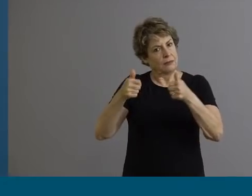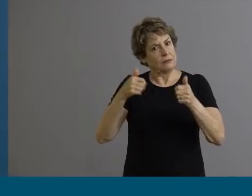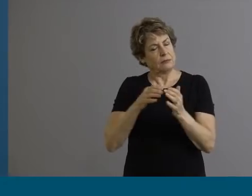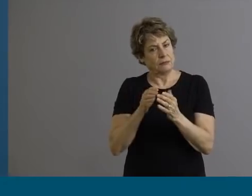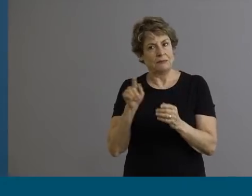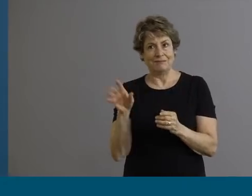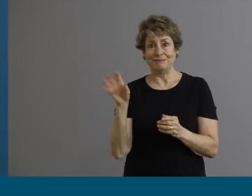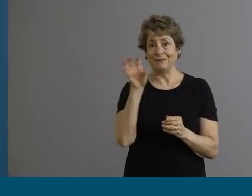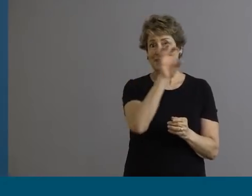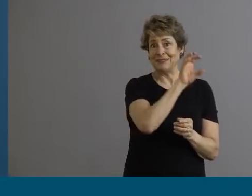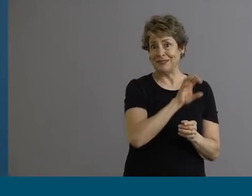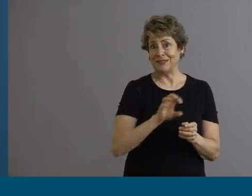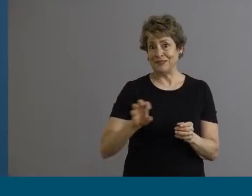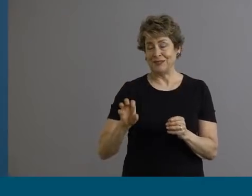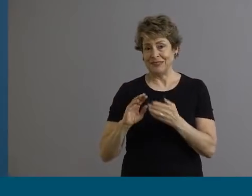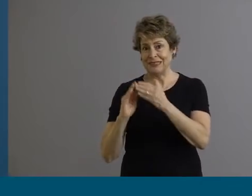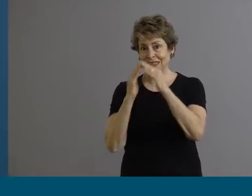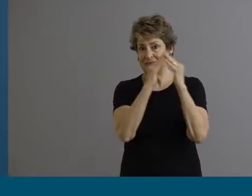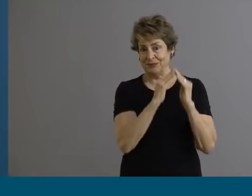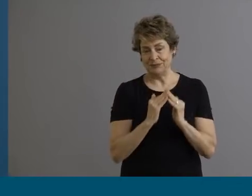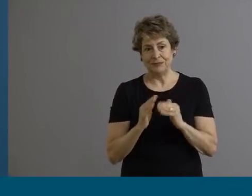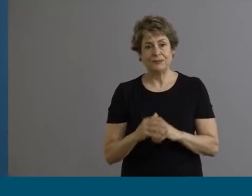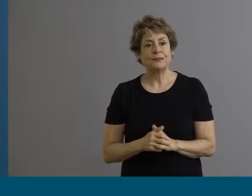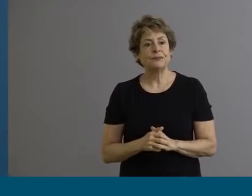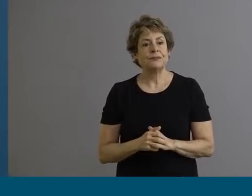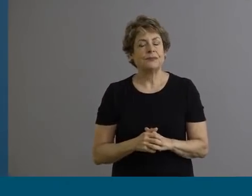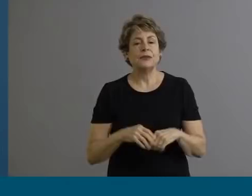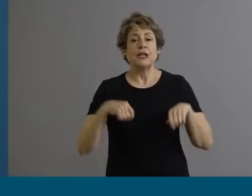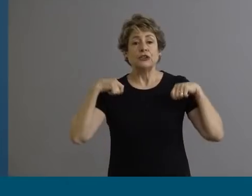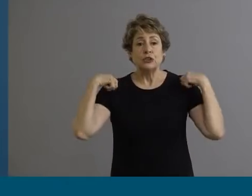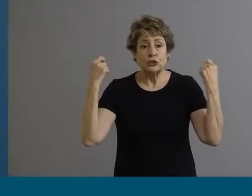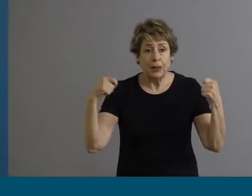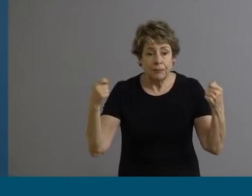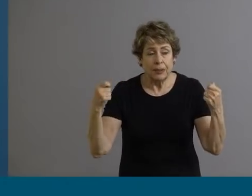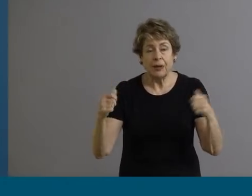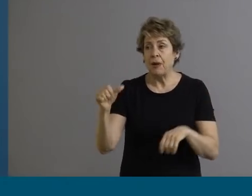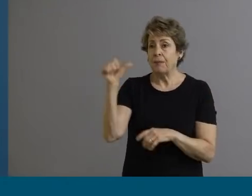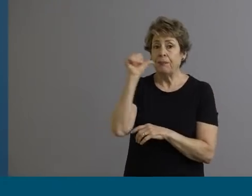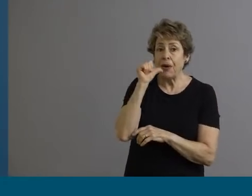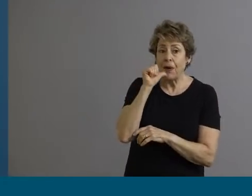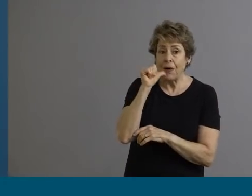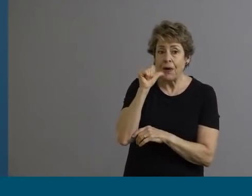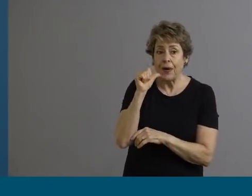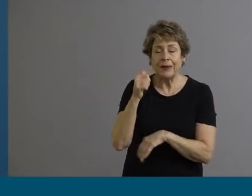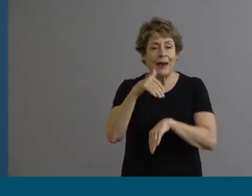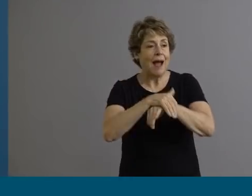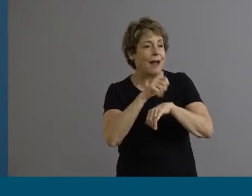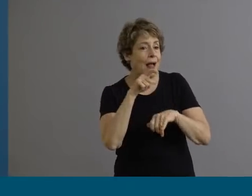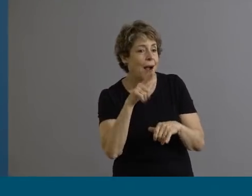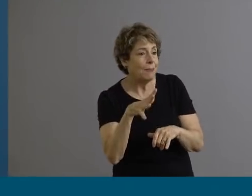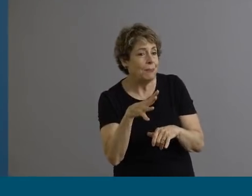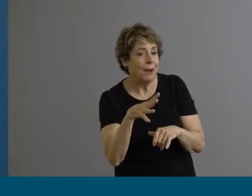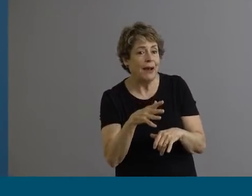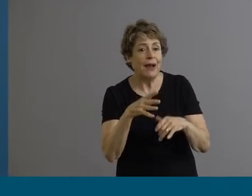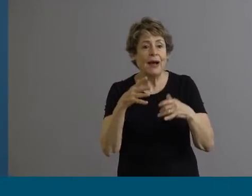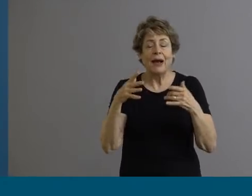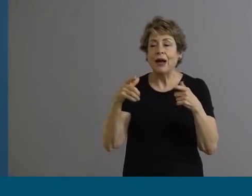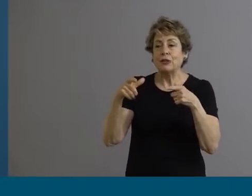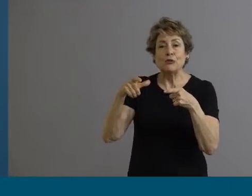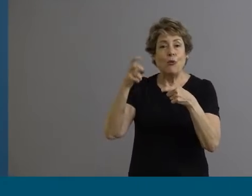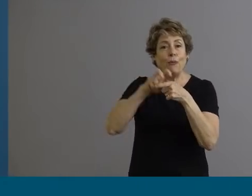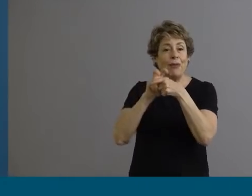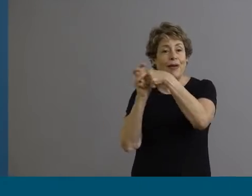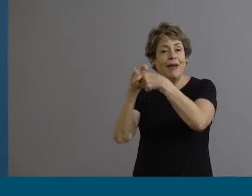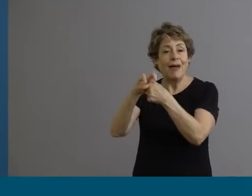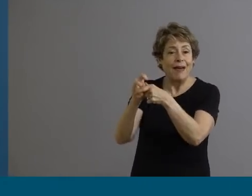gyms, bars, nightclubs, water parks, and tubing, and delayed the first day of school.